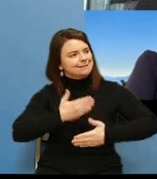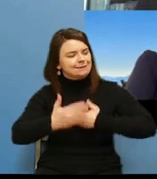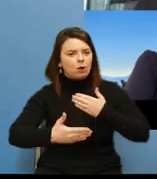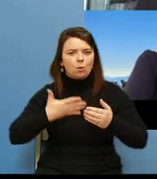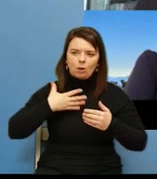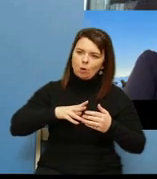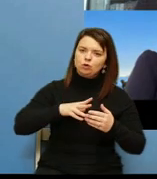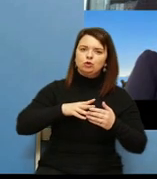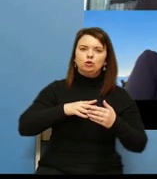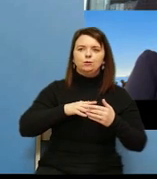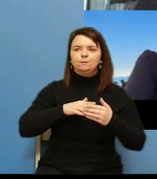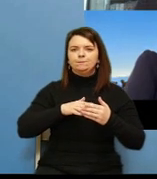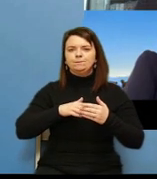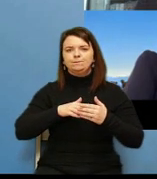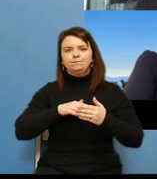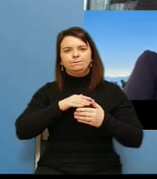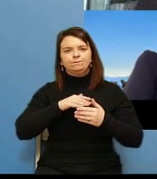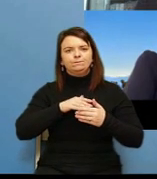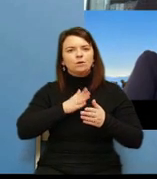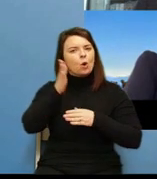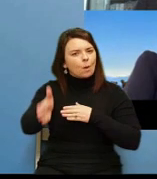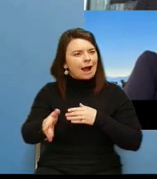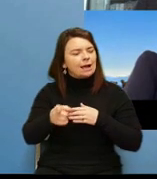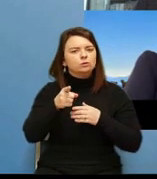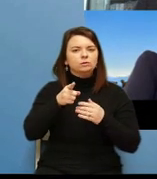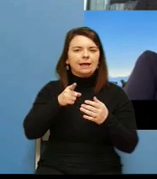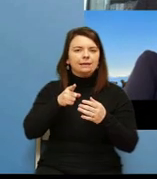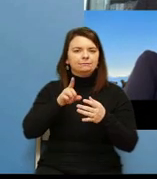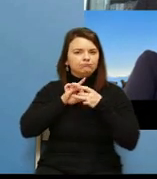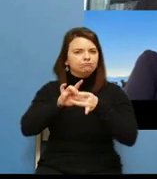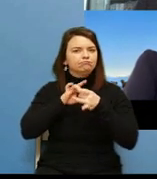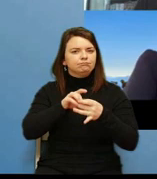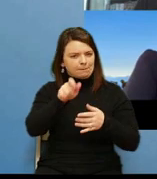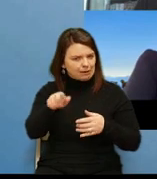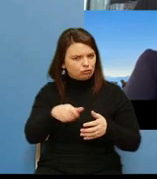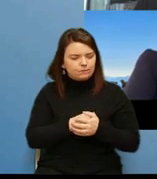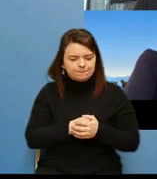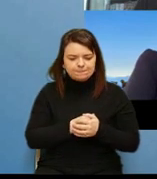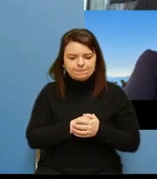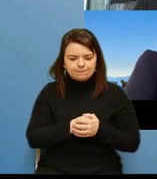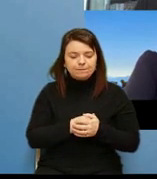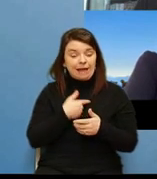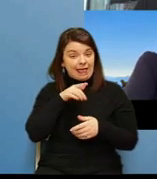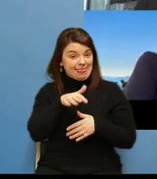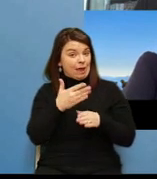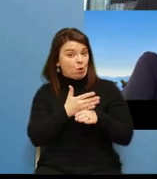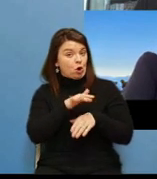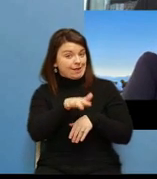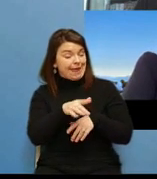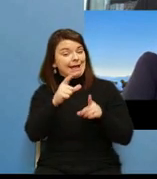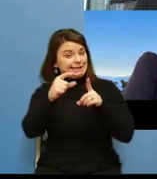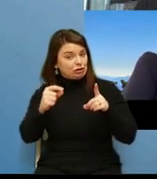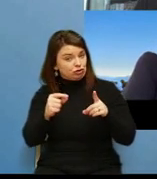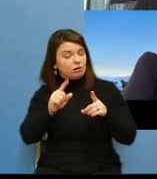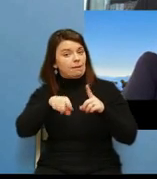lacking due to the pace of which we were moving is to be able to go out to patients and engage with change of services. This is now out